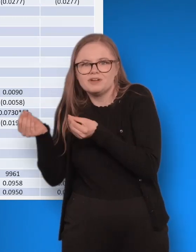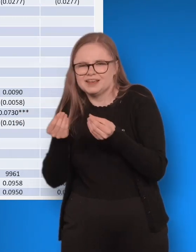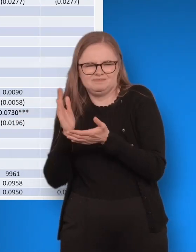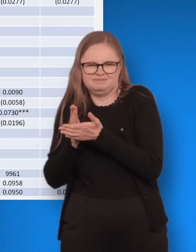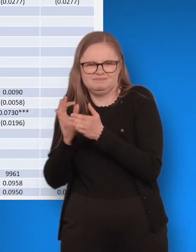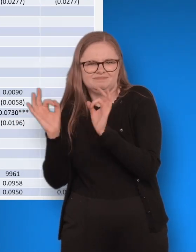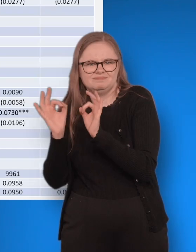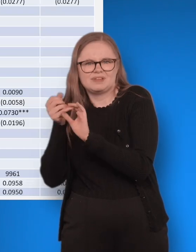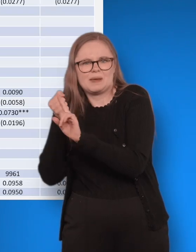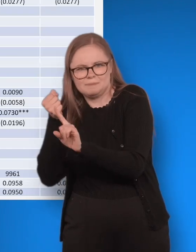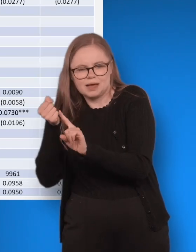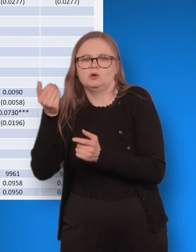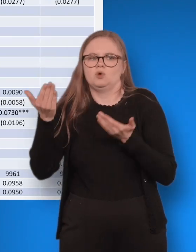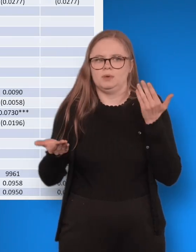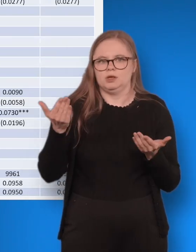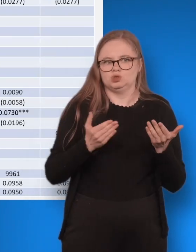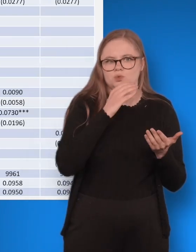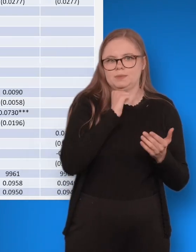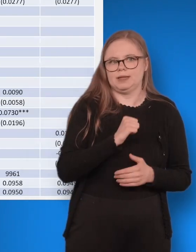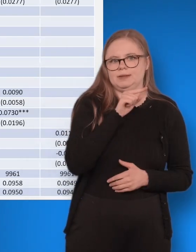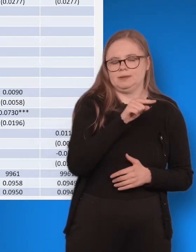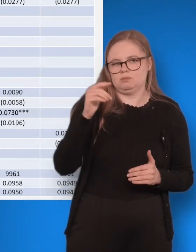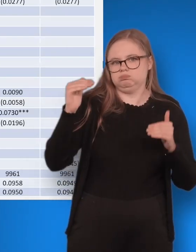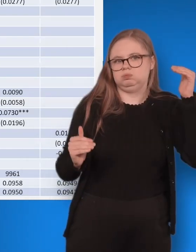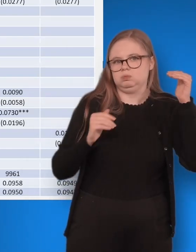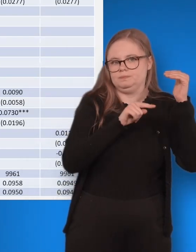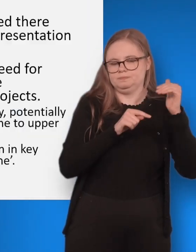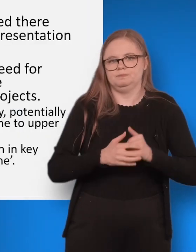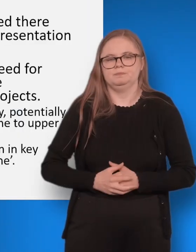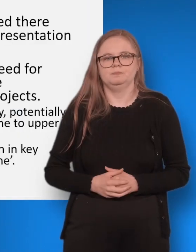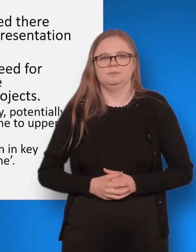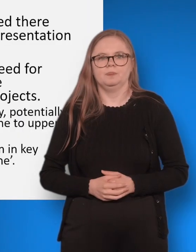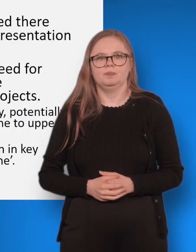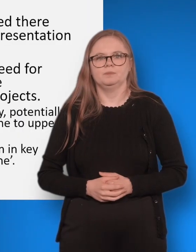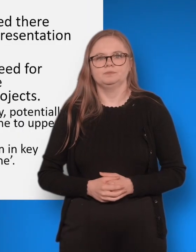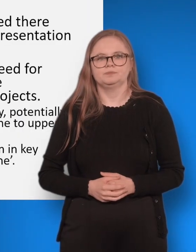compared to their male men counterparts.